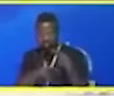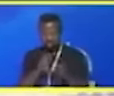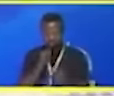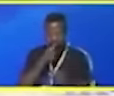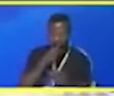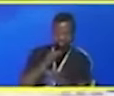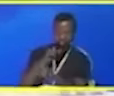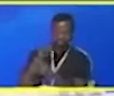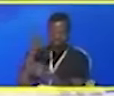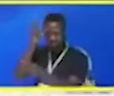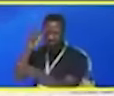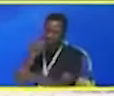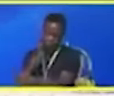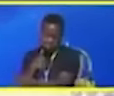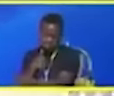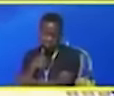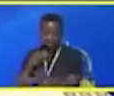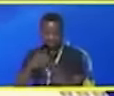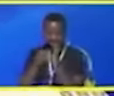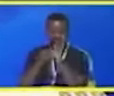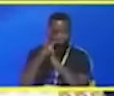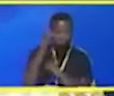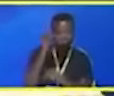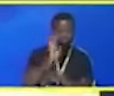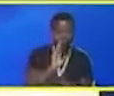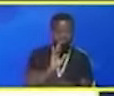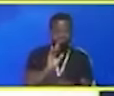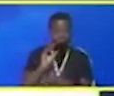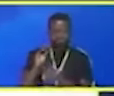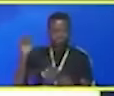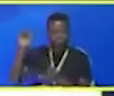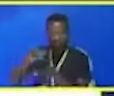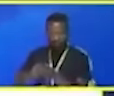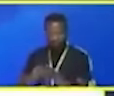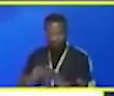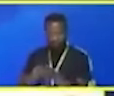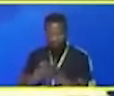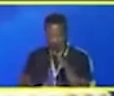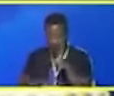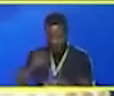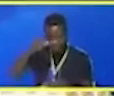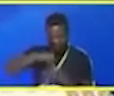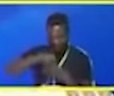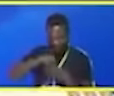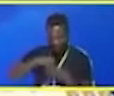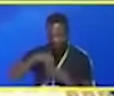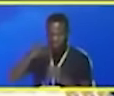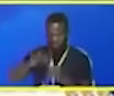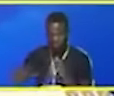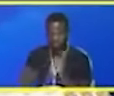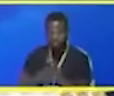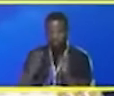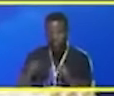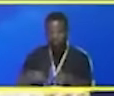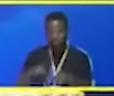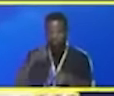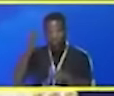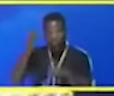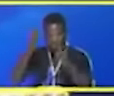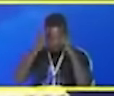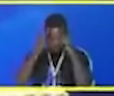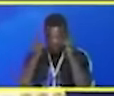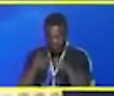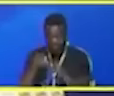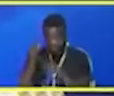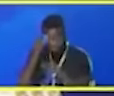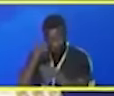Hallelujah. It can also help you to know what kind of spirit is at work in you. Because when you